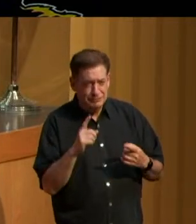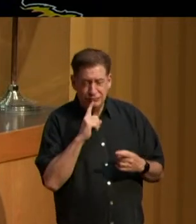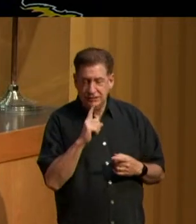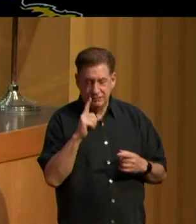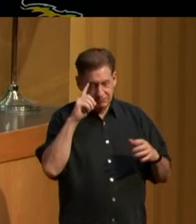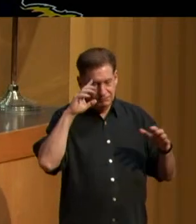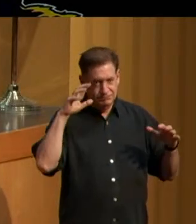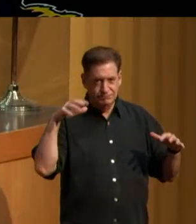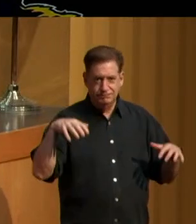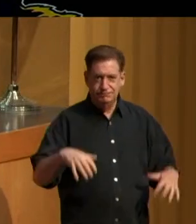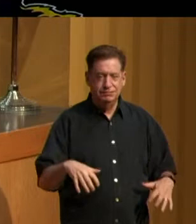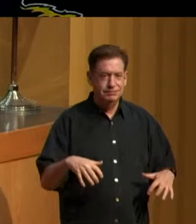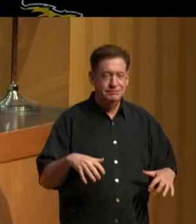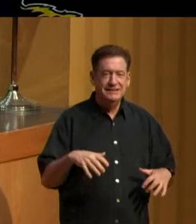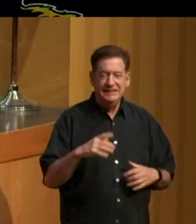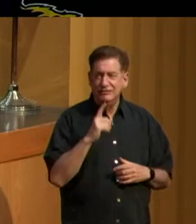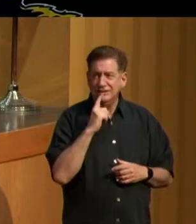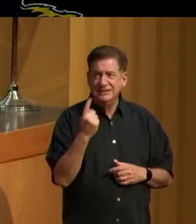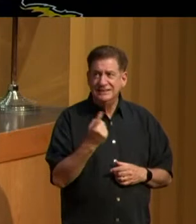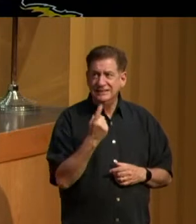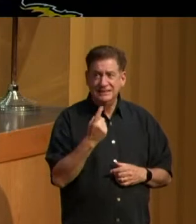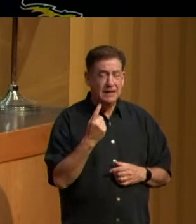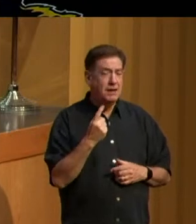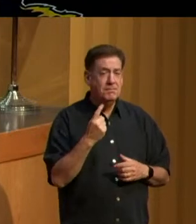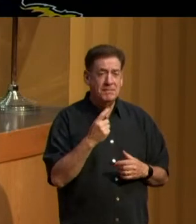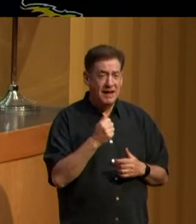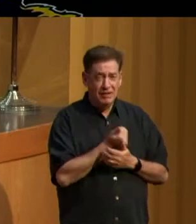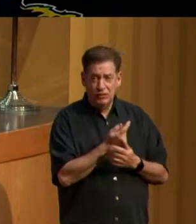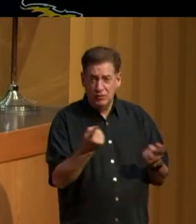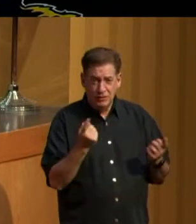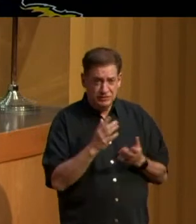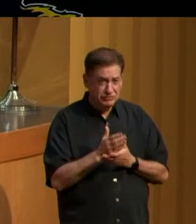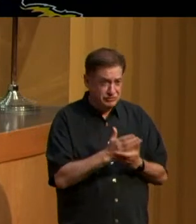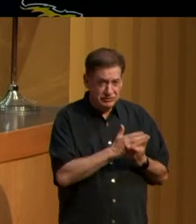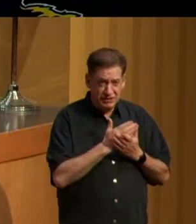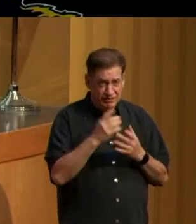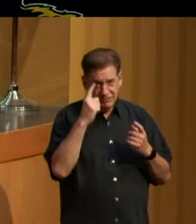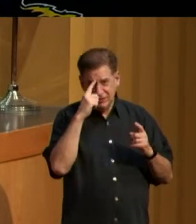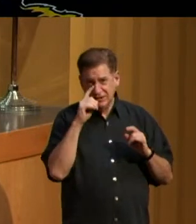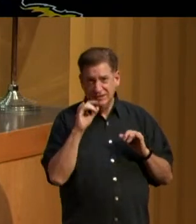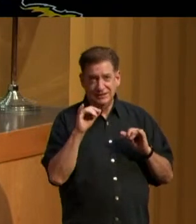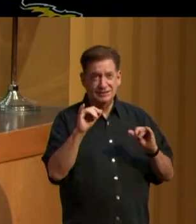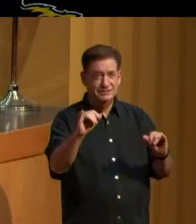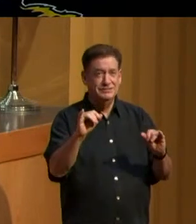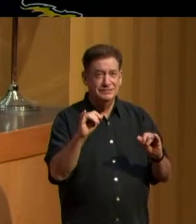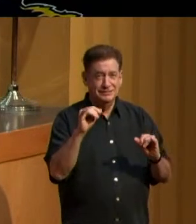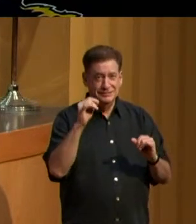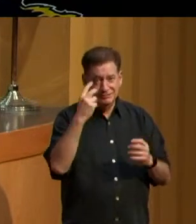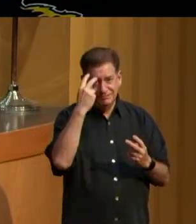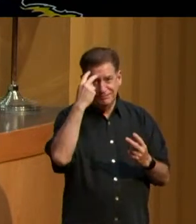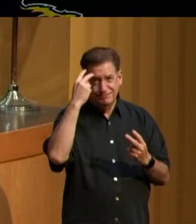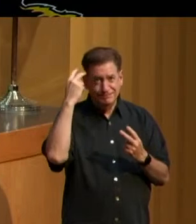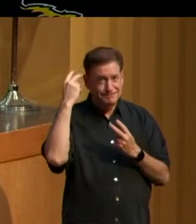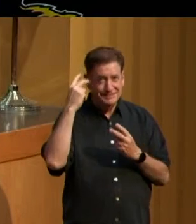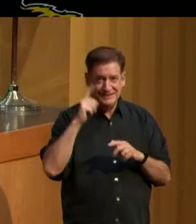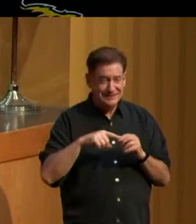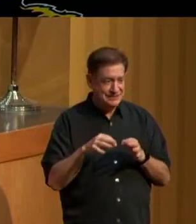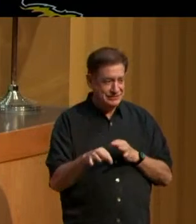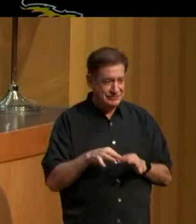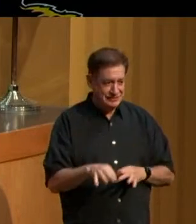and something that everyone cherishes forever. Like, it's just indescribable, and it was an